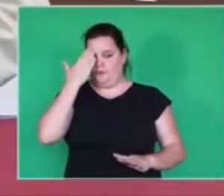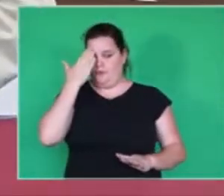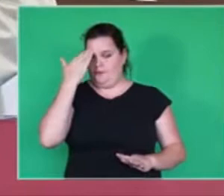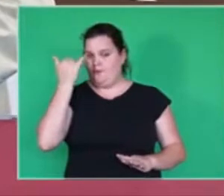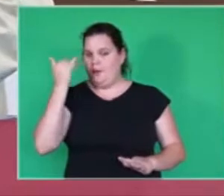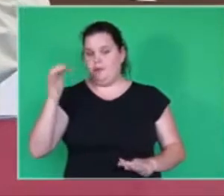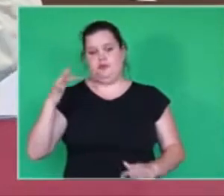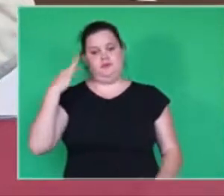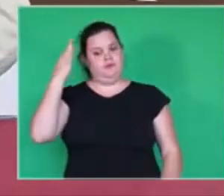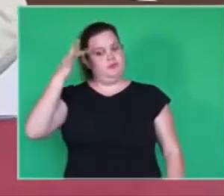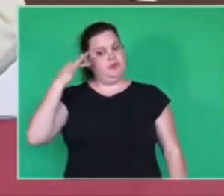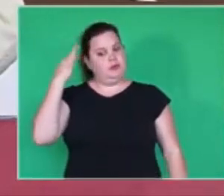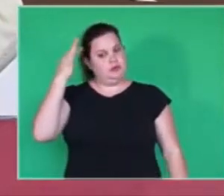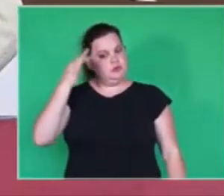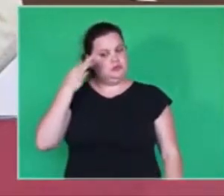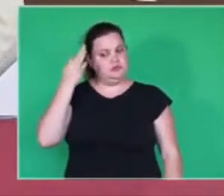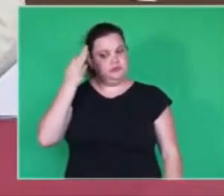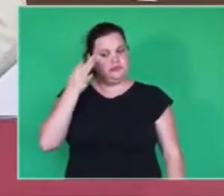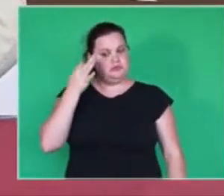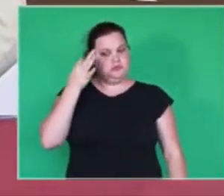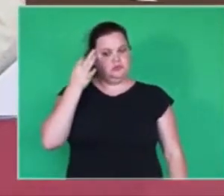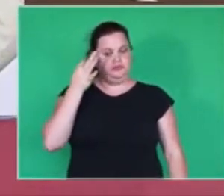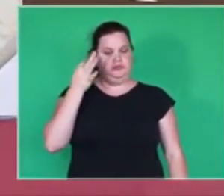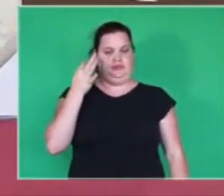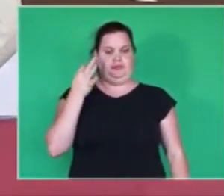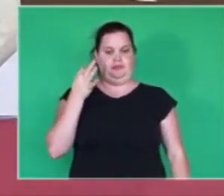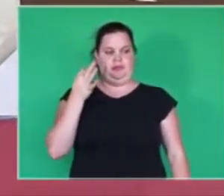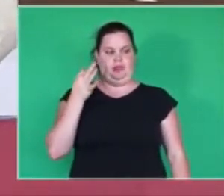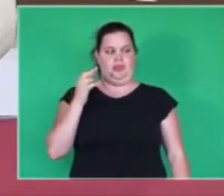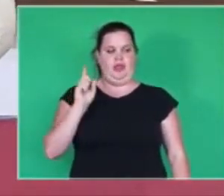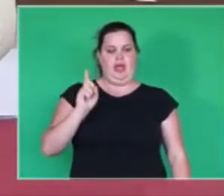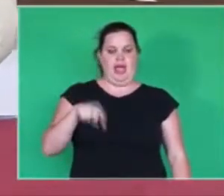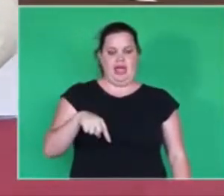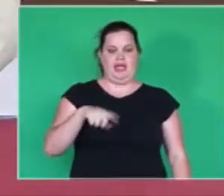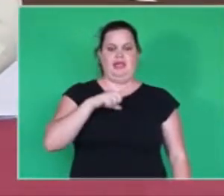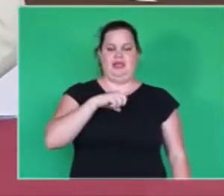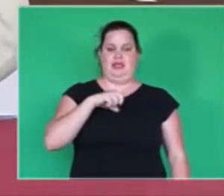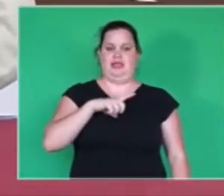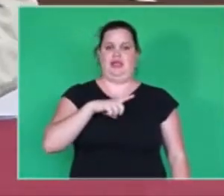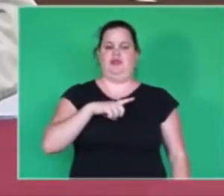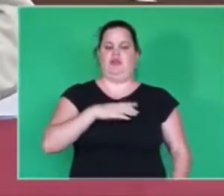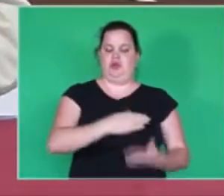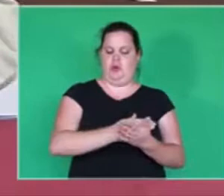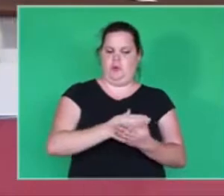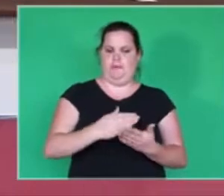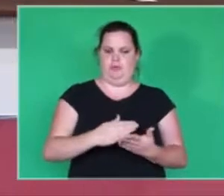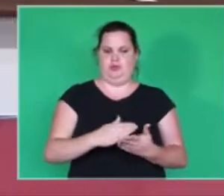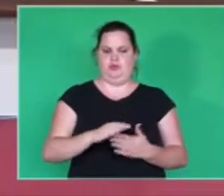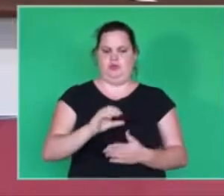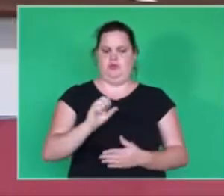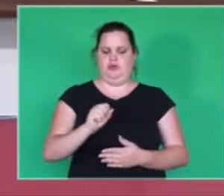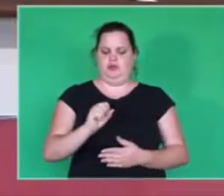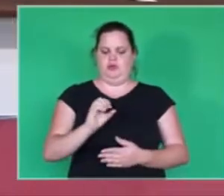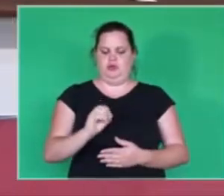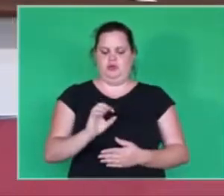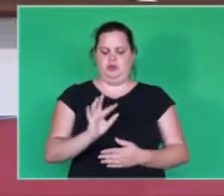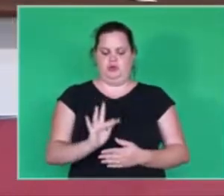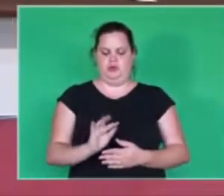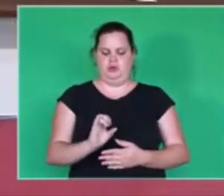another philosopher who preceded the Sophists. These